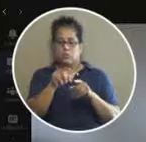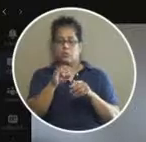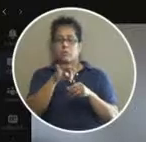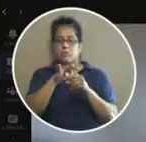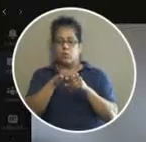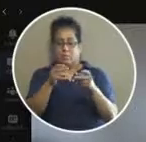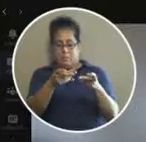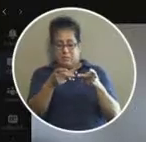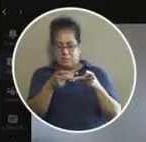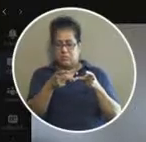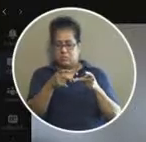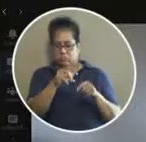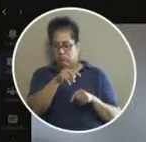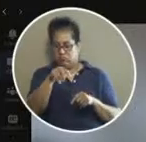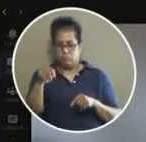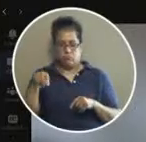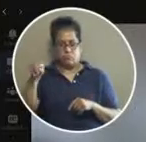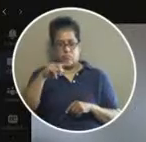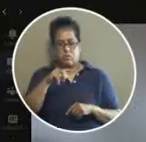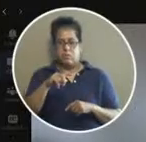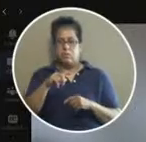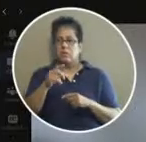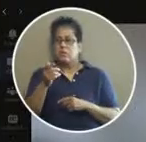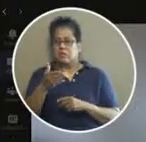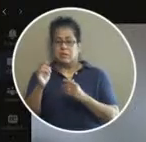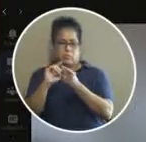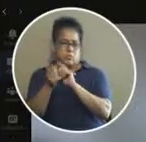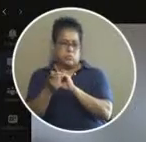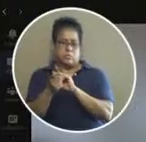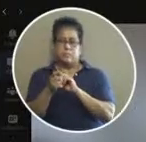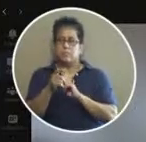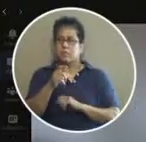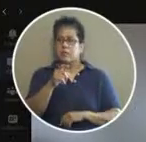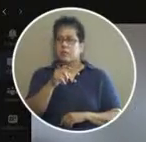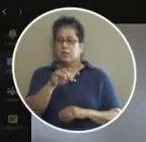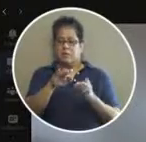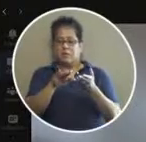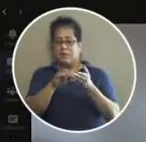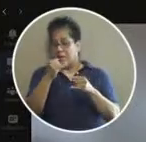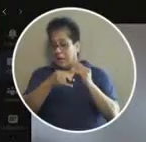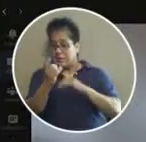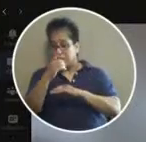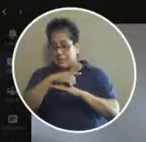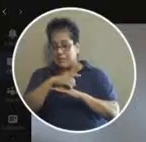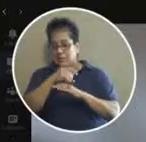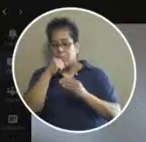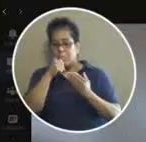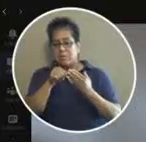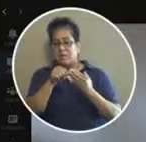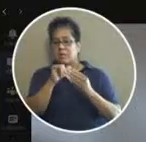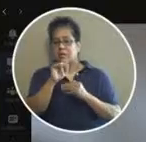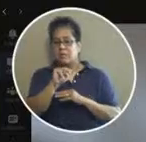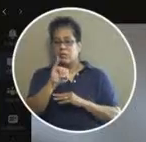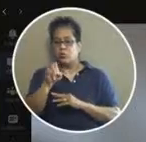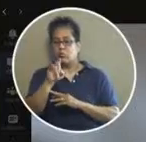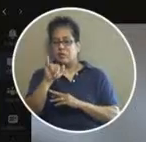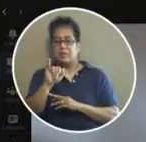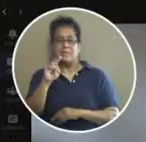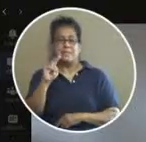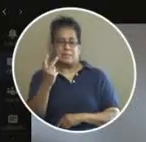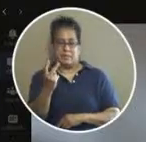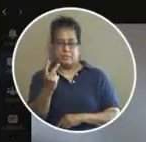locations near you. That's going to be very important. Things have changed. Once again, deadline to request mail-in ballots, July the